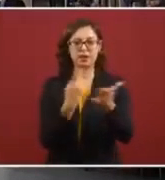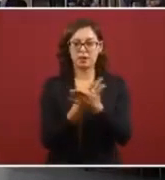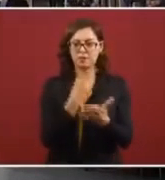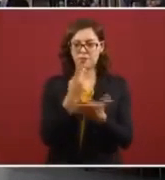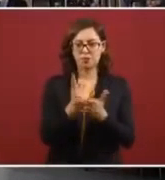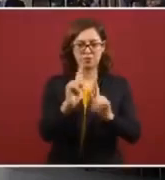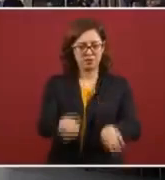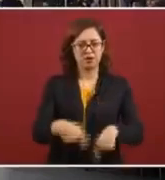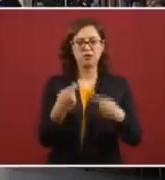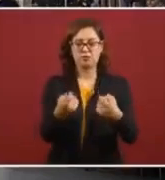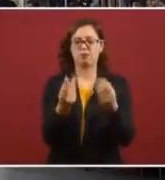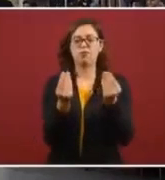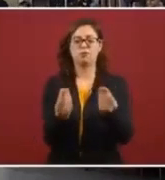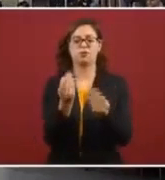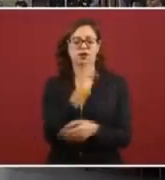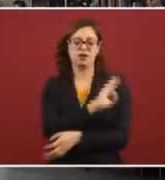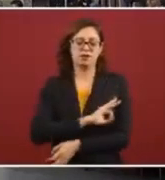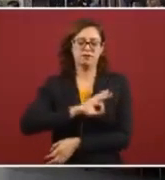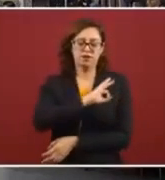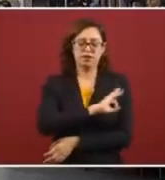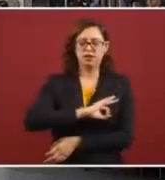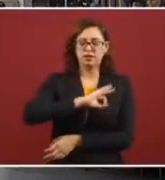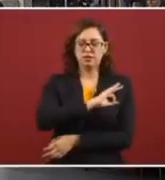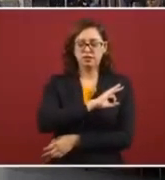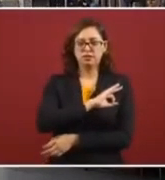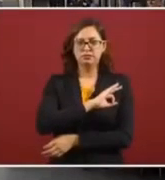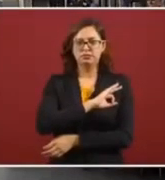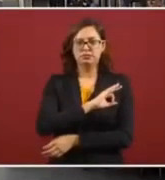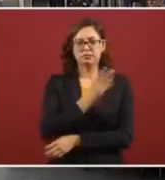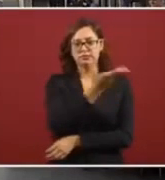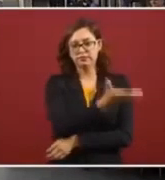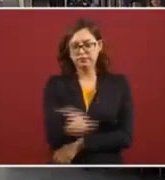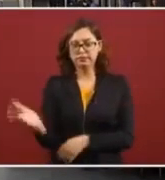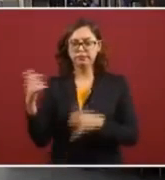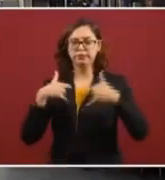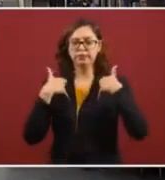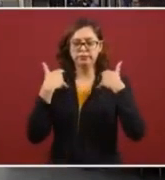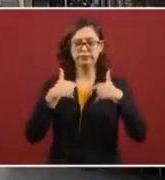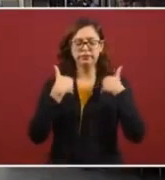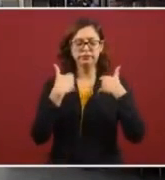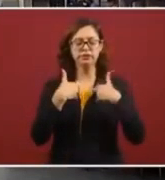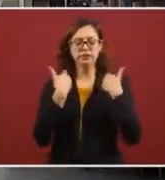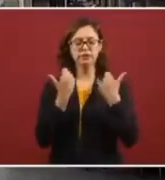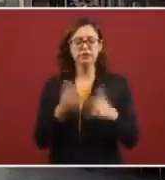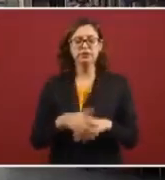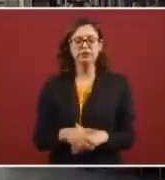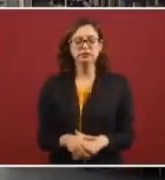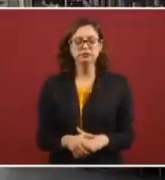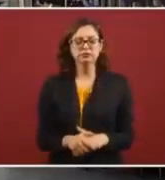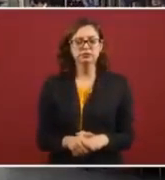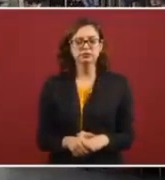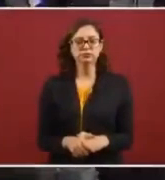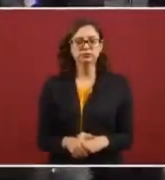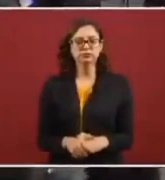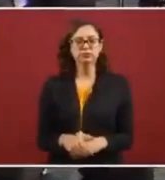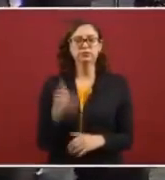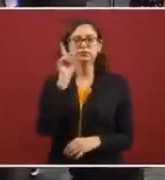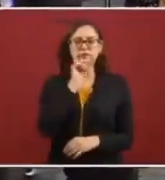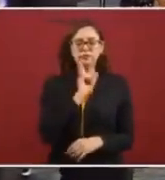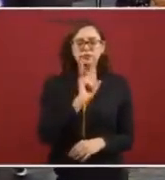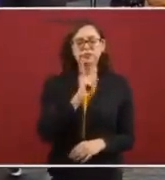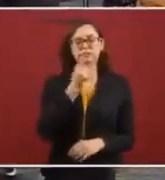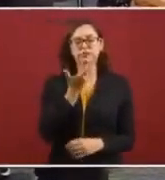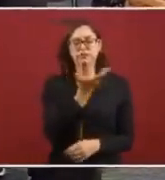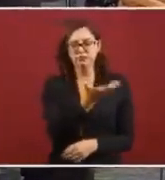so tomorrow we won't be giving any prizes like we did today, but congratulations to the youth,